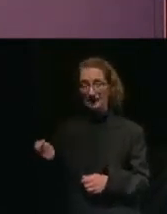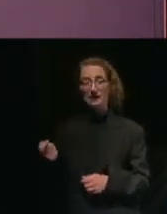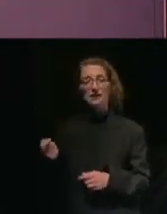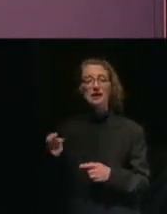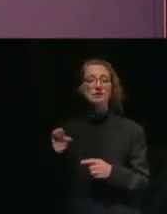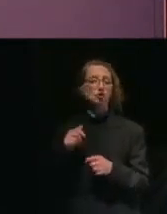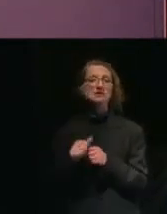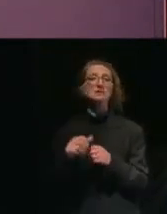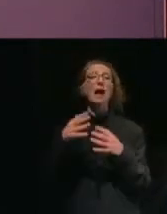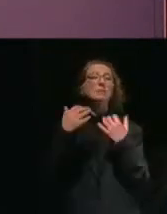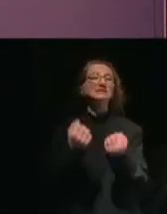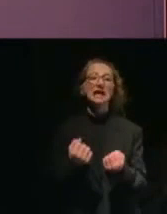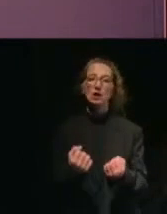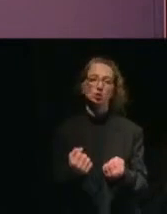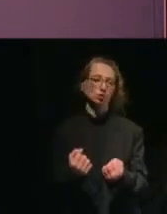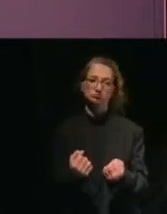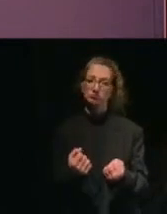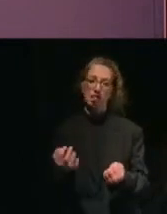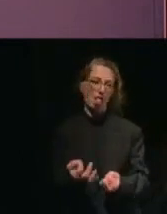is still